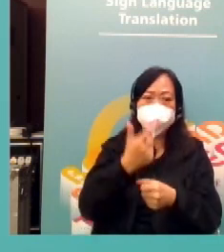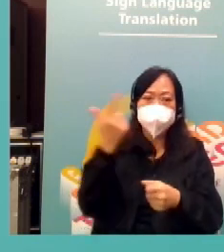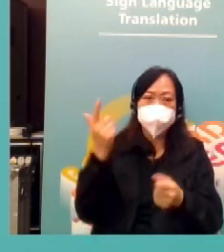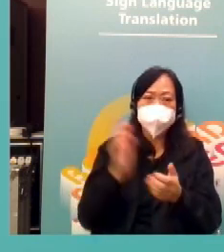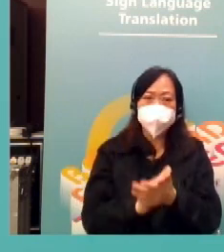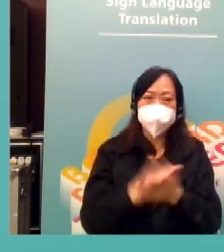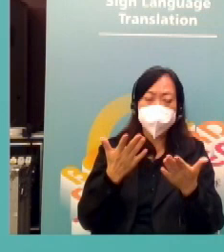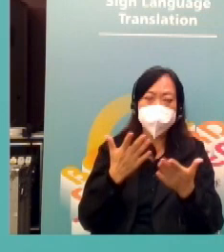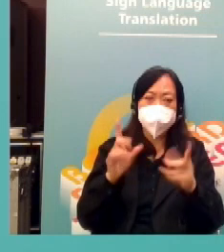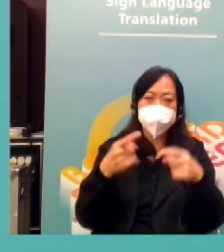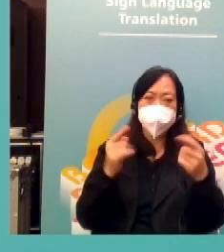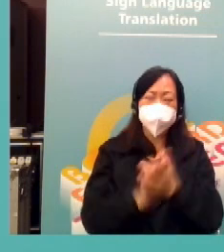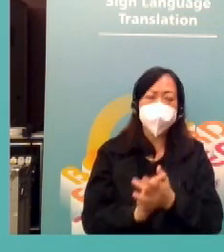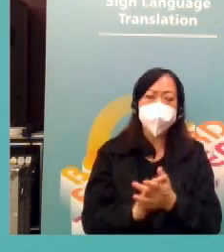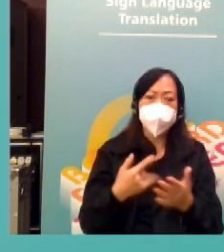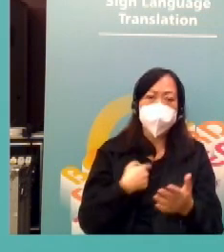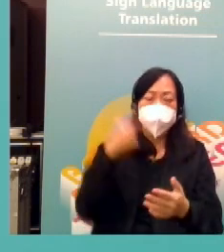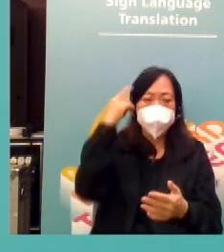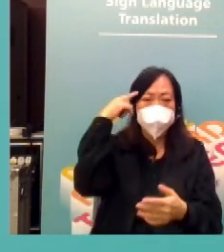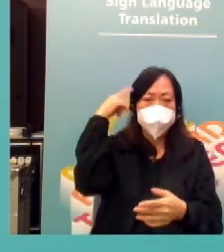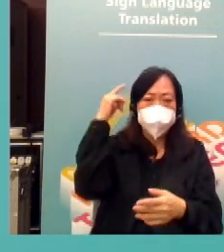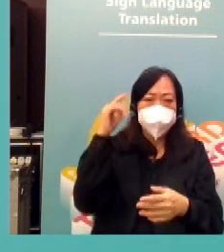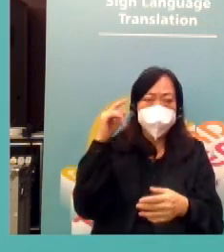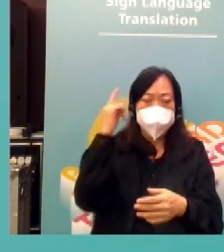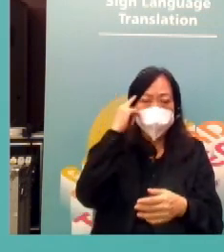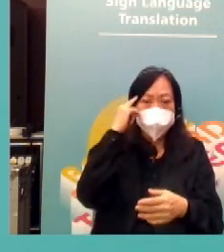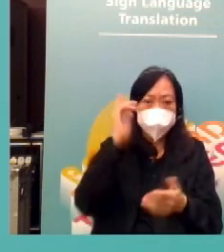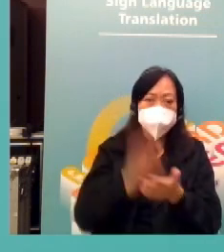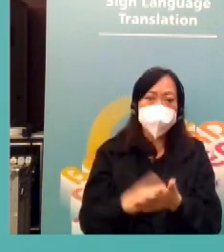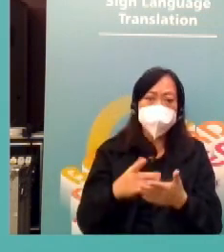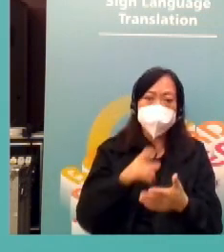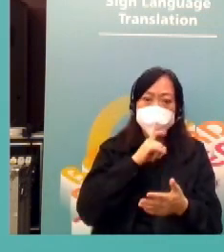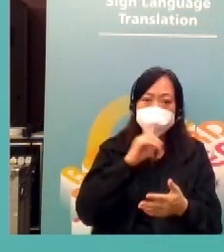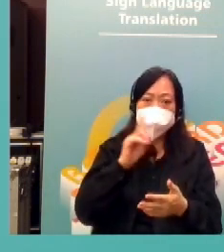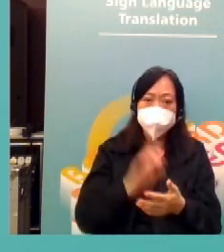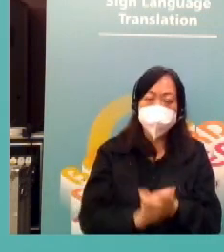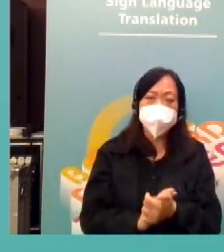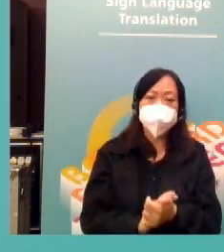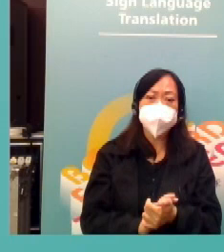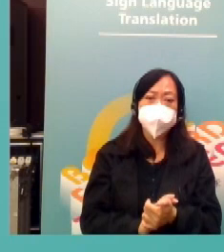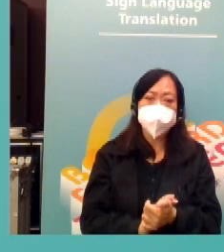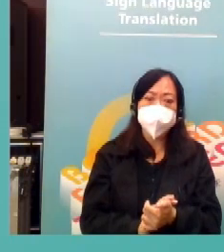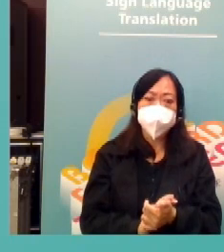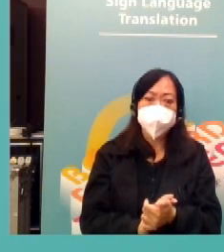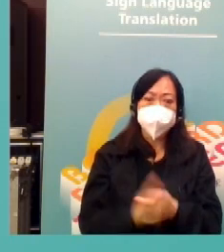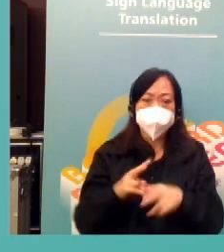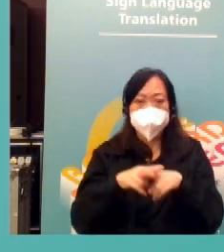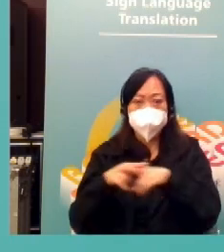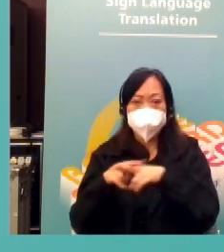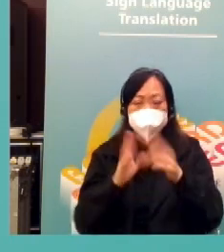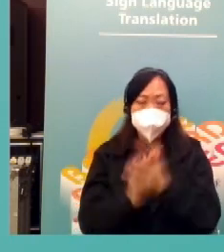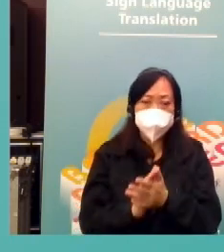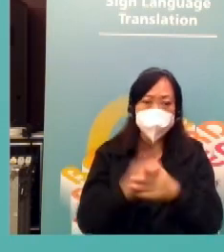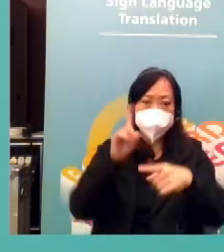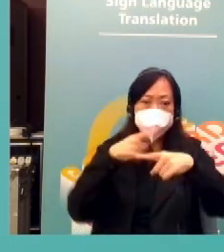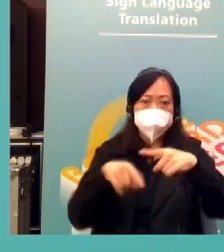wonder if there's something that universities across Pacific Rim region and the globe can do in terms